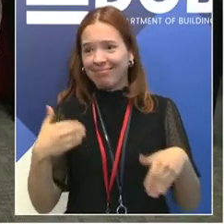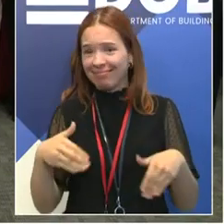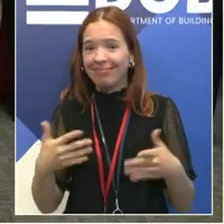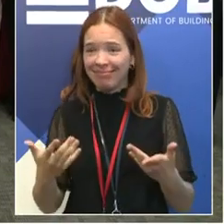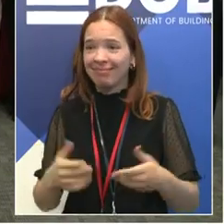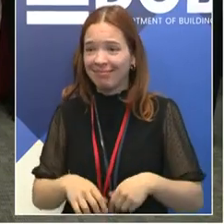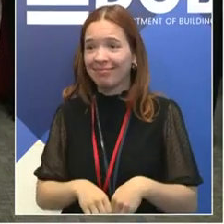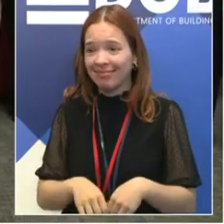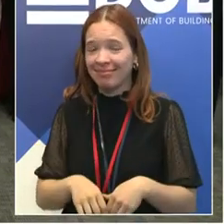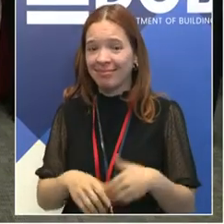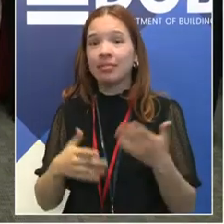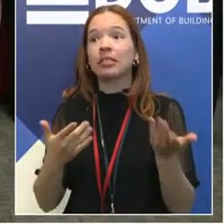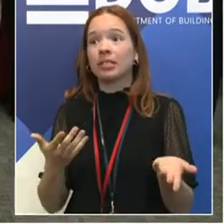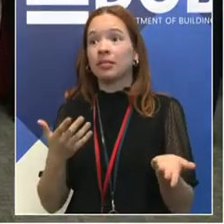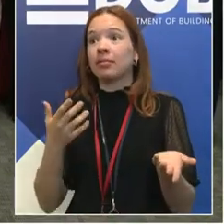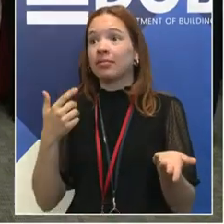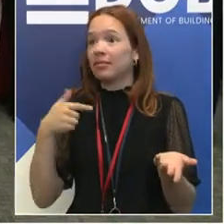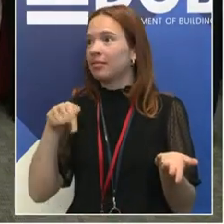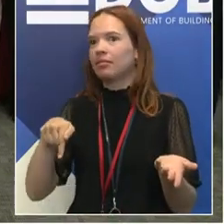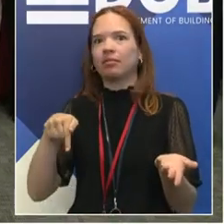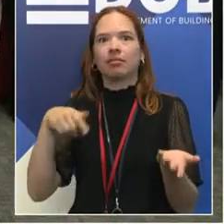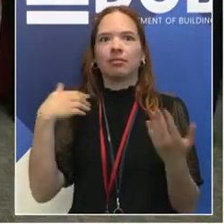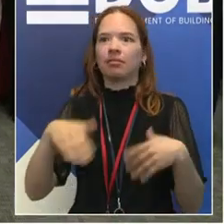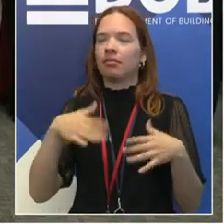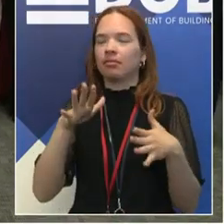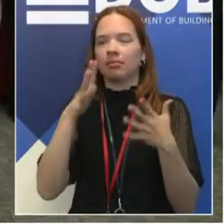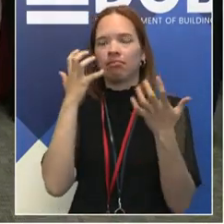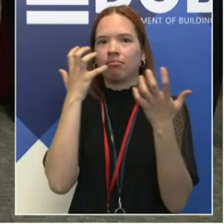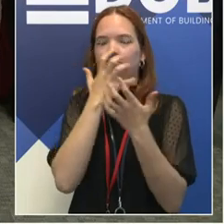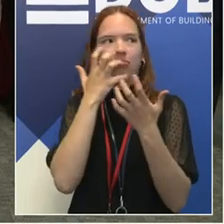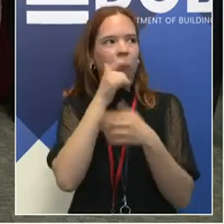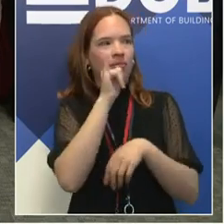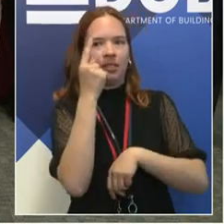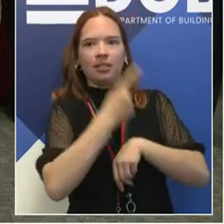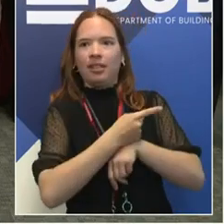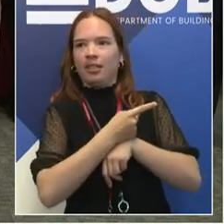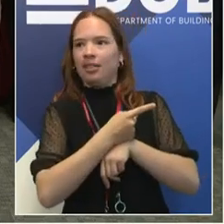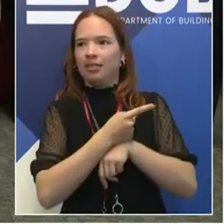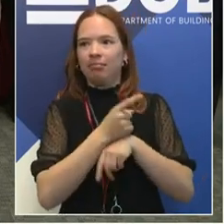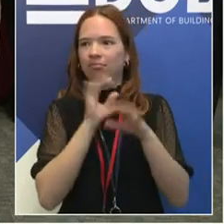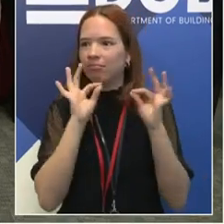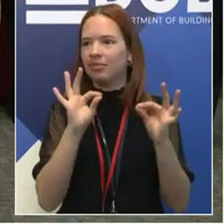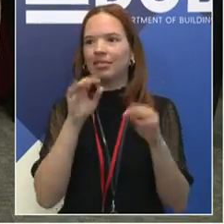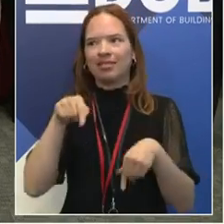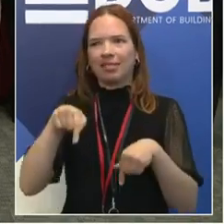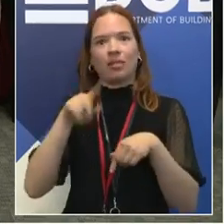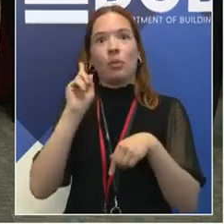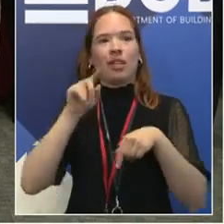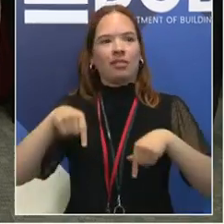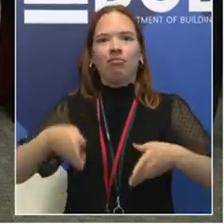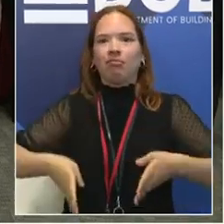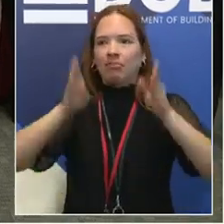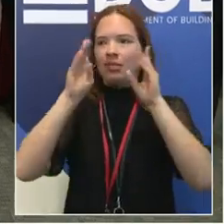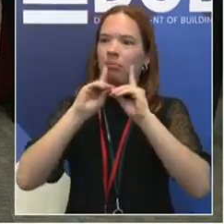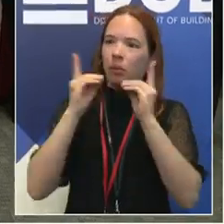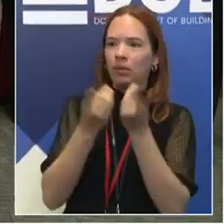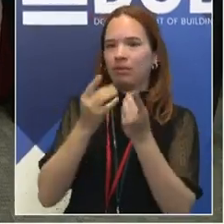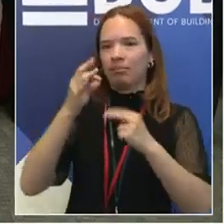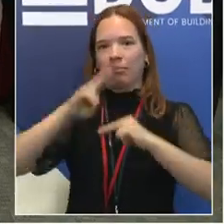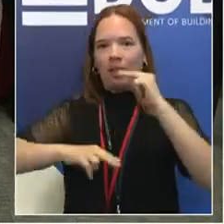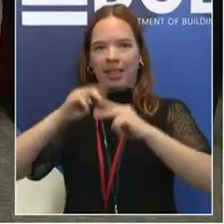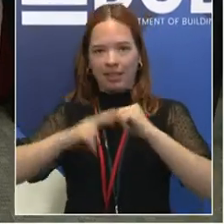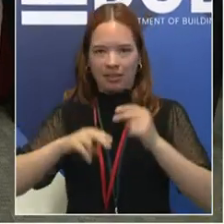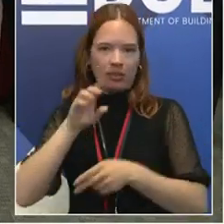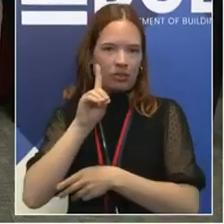a fantastic day at the District Department of Buildings. Give yourselves a big round of applause.